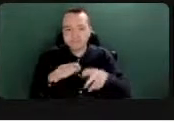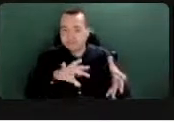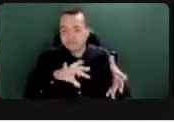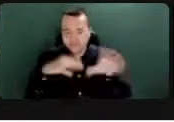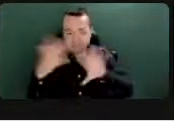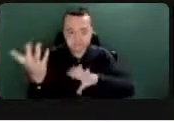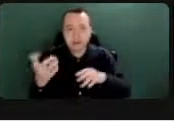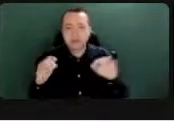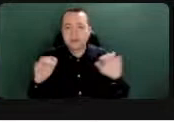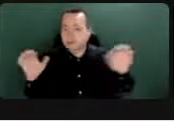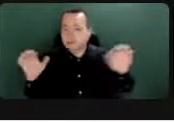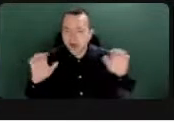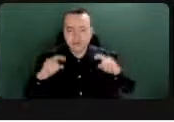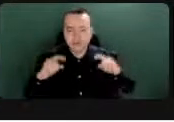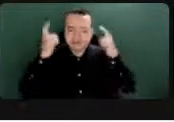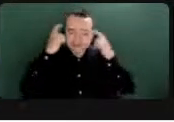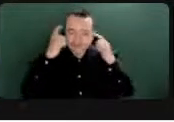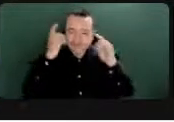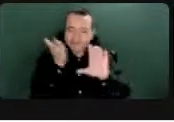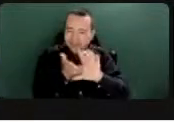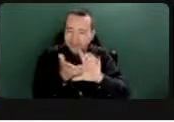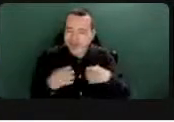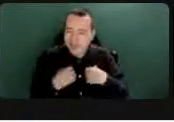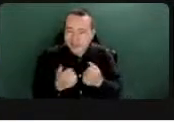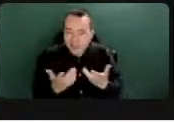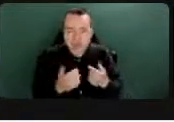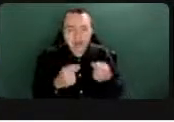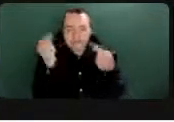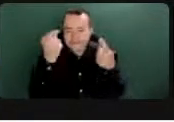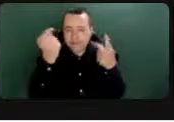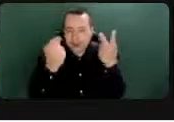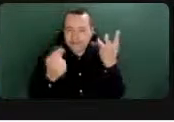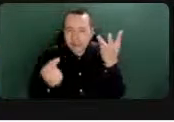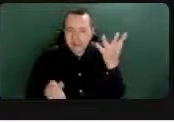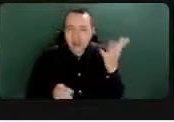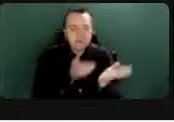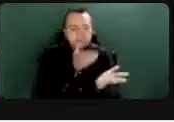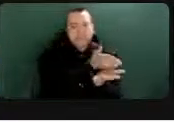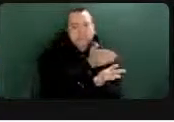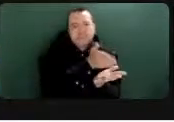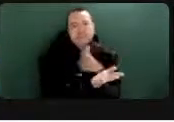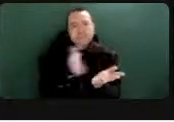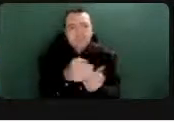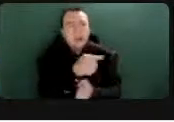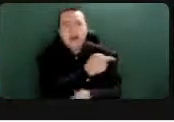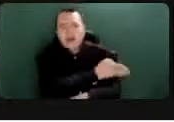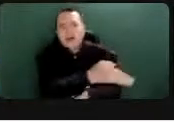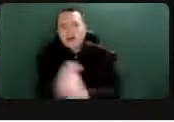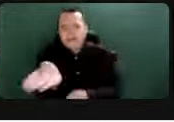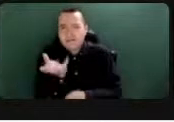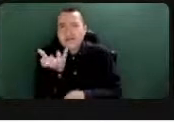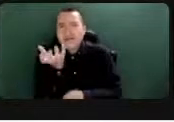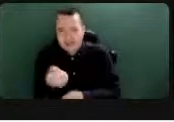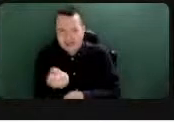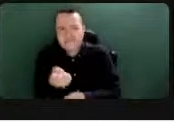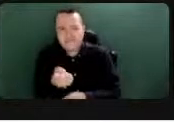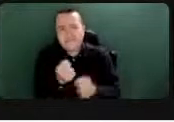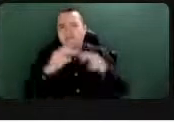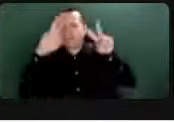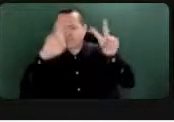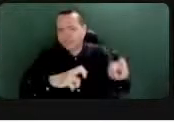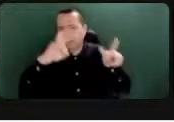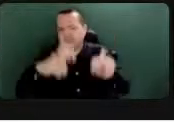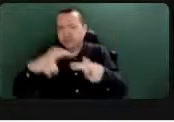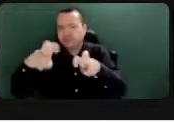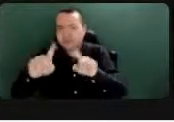evidence out there, but as I've said, it is scattered. It needed to be brought together. And the green numbers are the numbers that were then